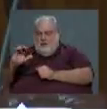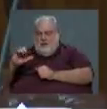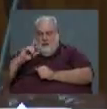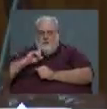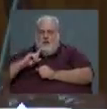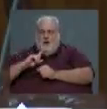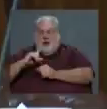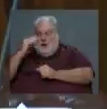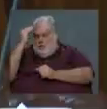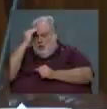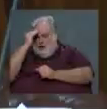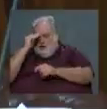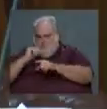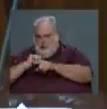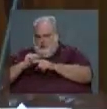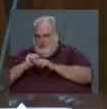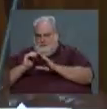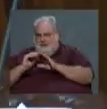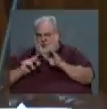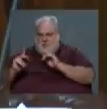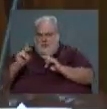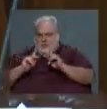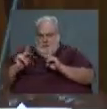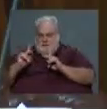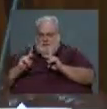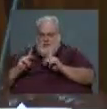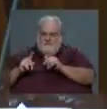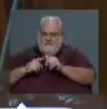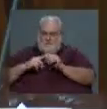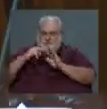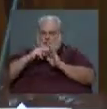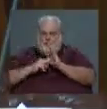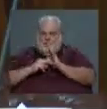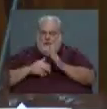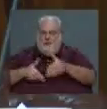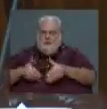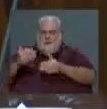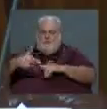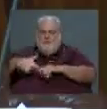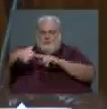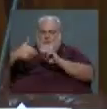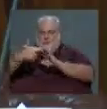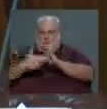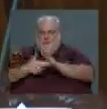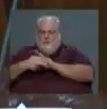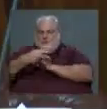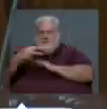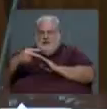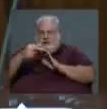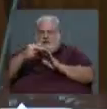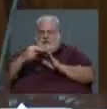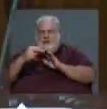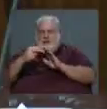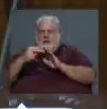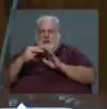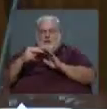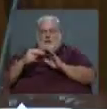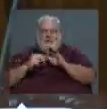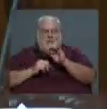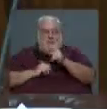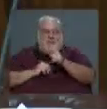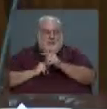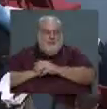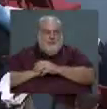awareness training for city employees and for other purposes. First reading. Move to suspend the rules and place on second reading. Is there a